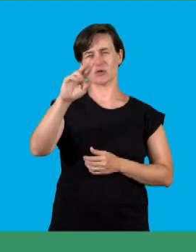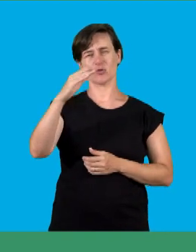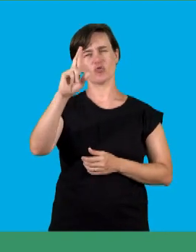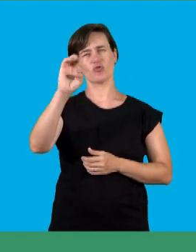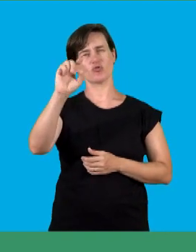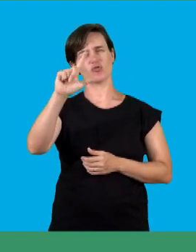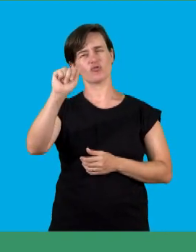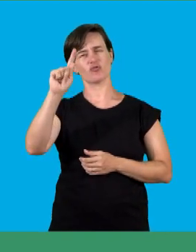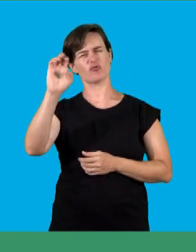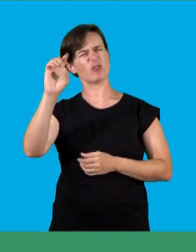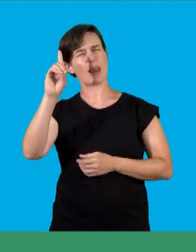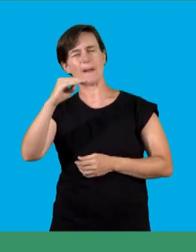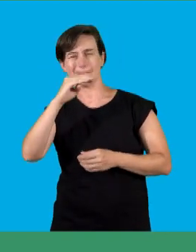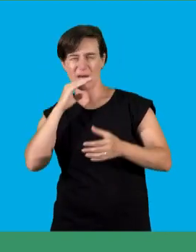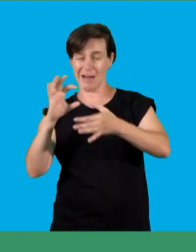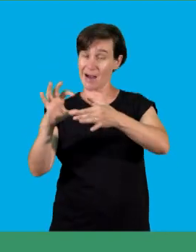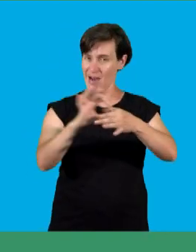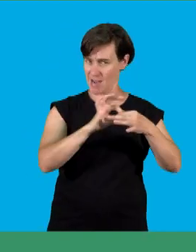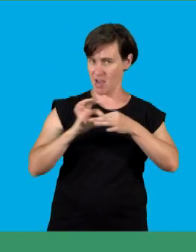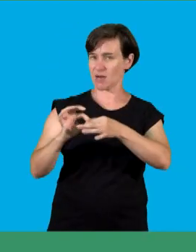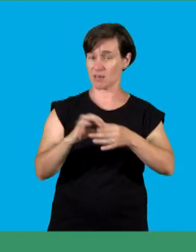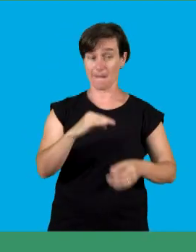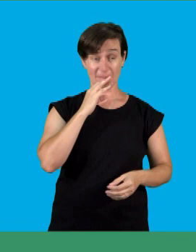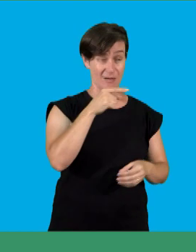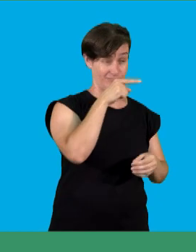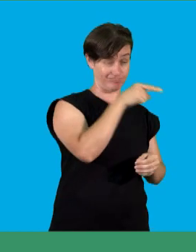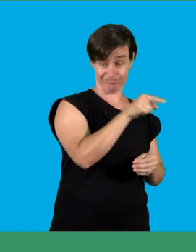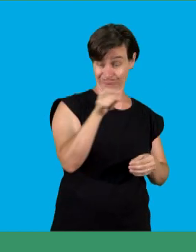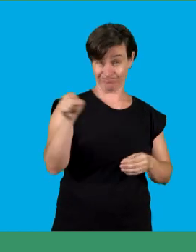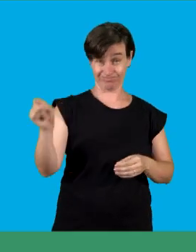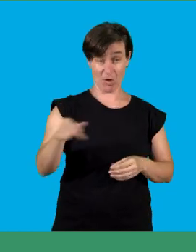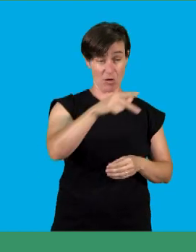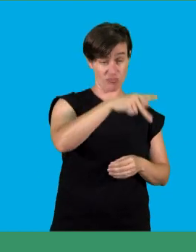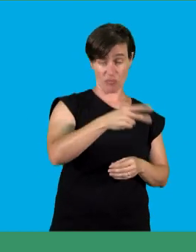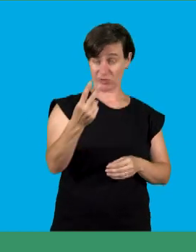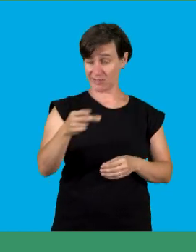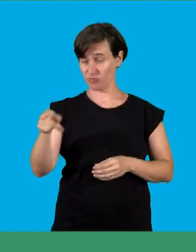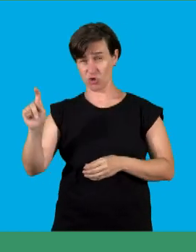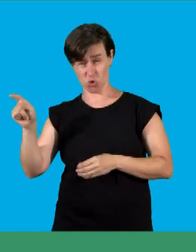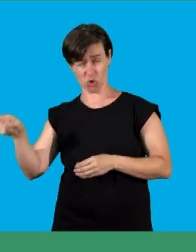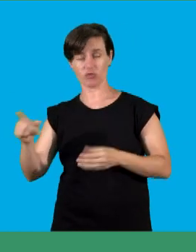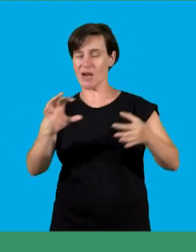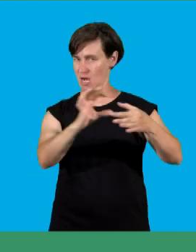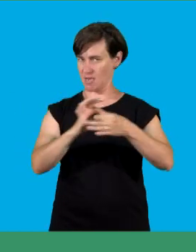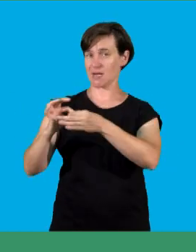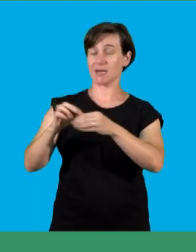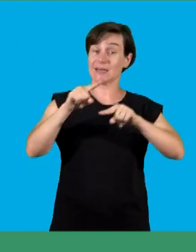one another. So our business sectors are interrelated. They are dependent on one another.